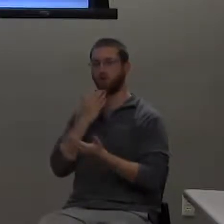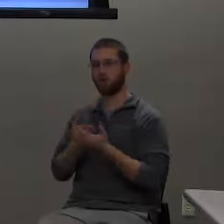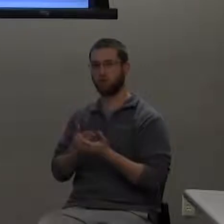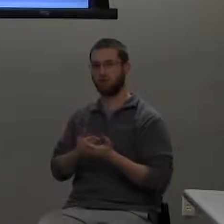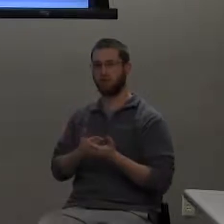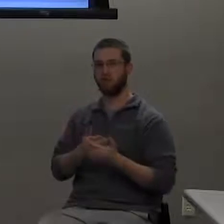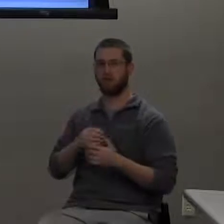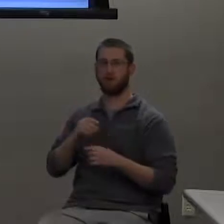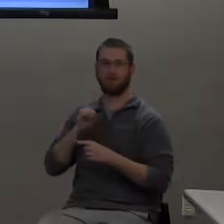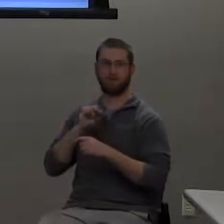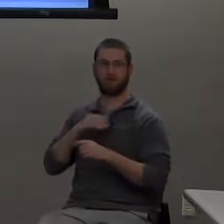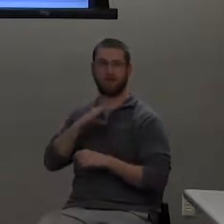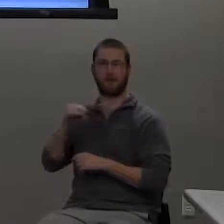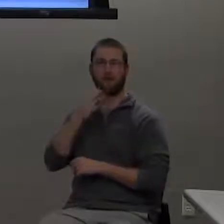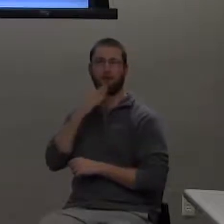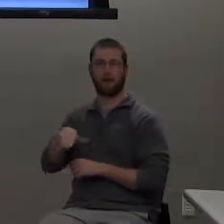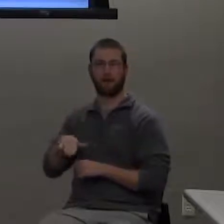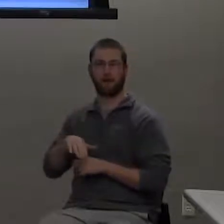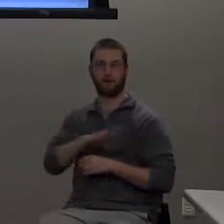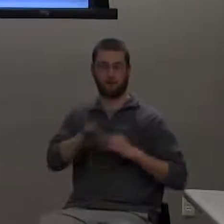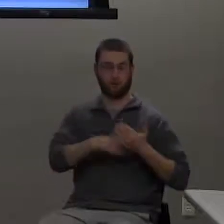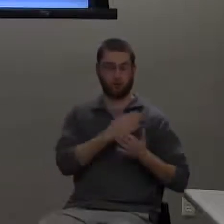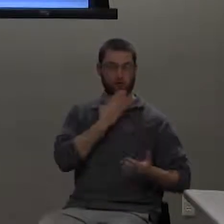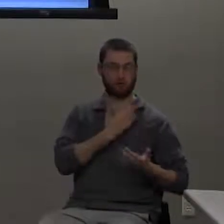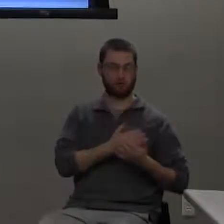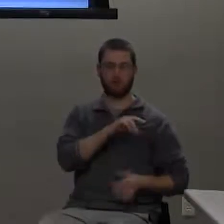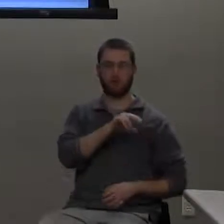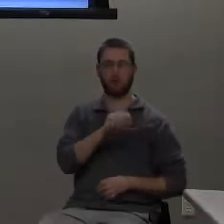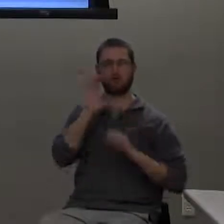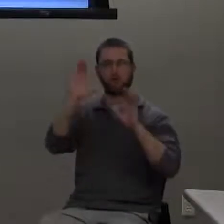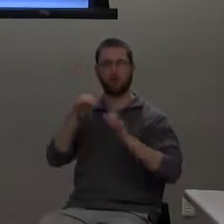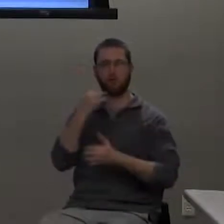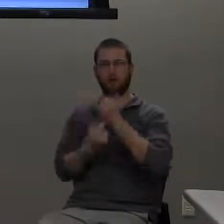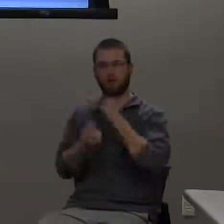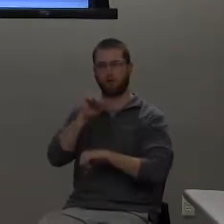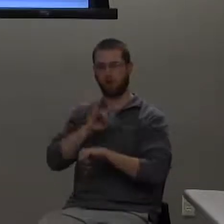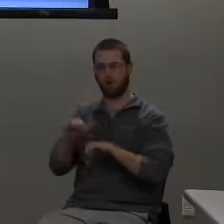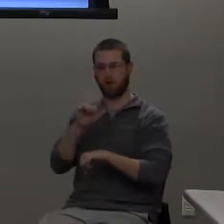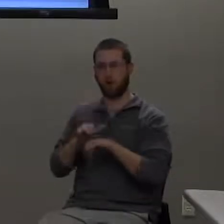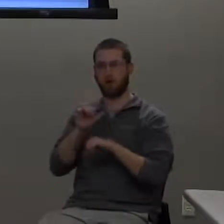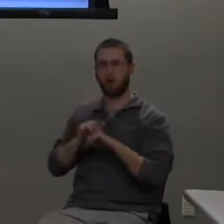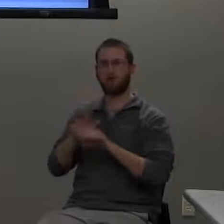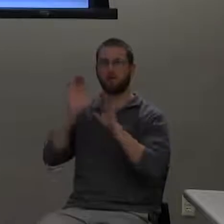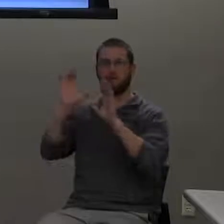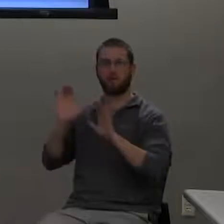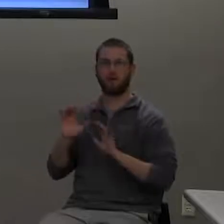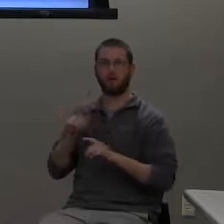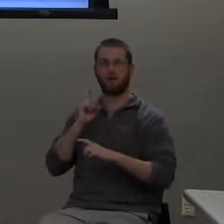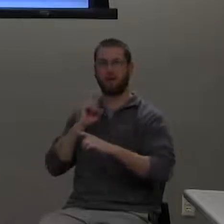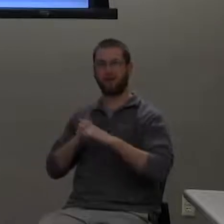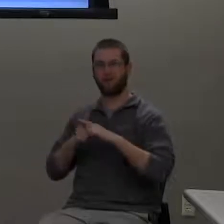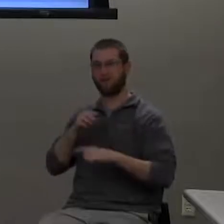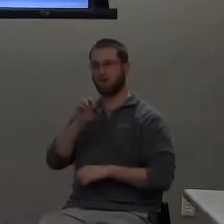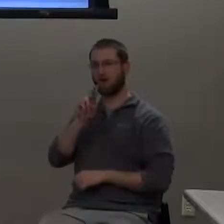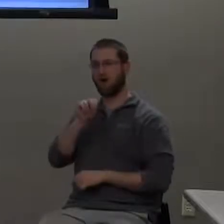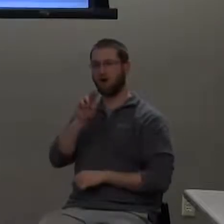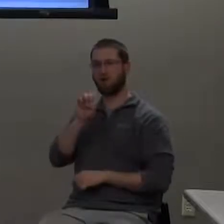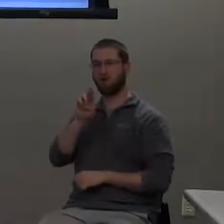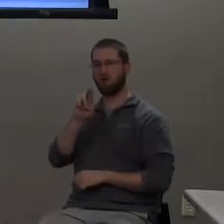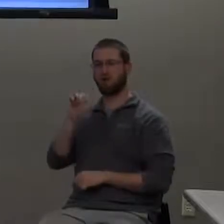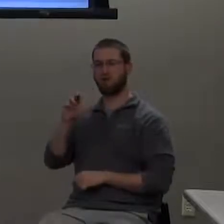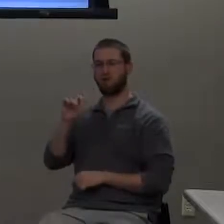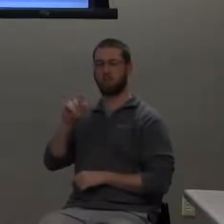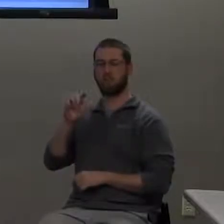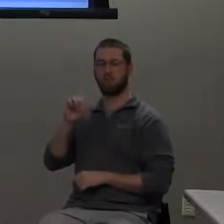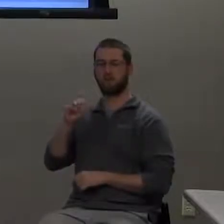good and bad. I will not say that's all good, because it's wonderful that everyone's employed. However, we do have underemployment issues, but also